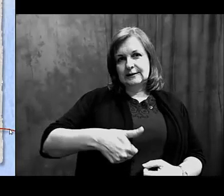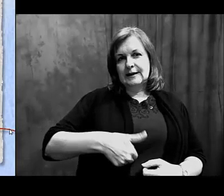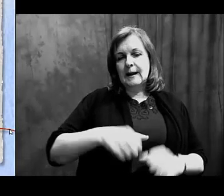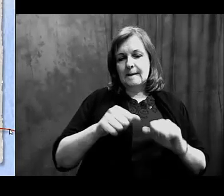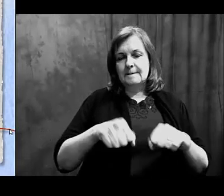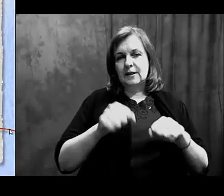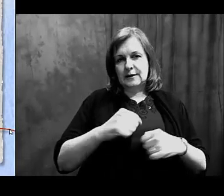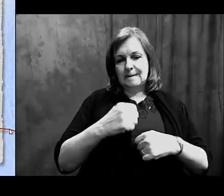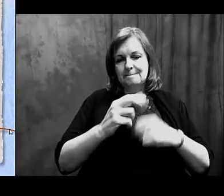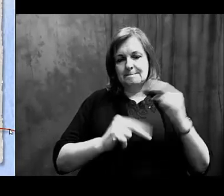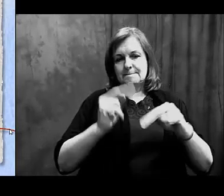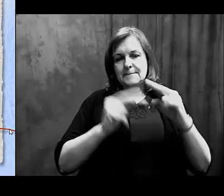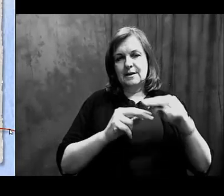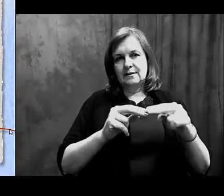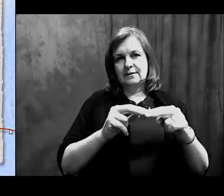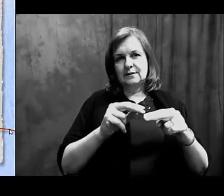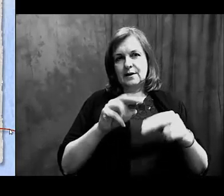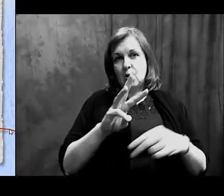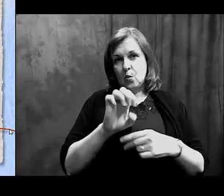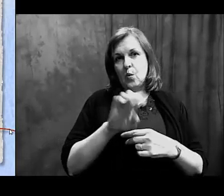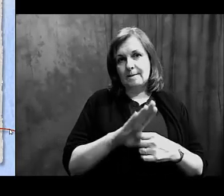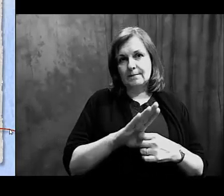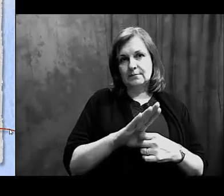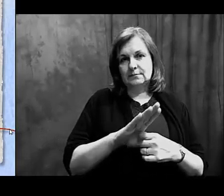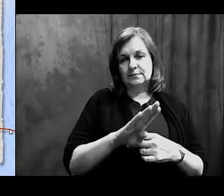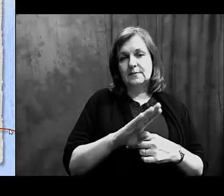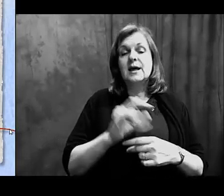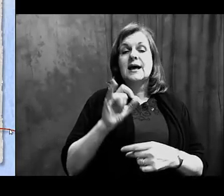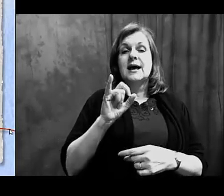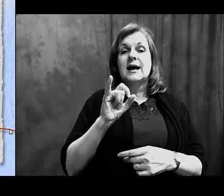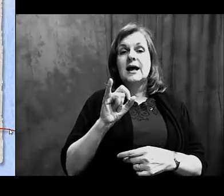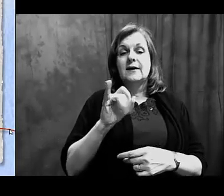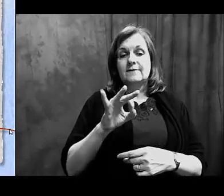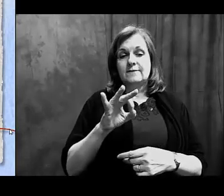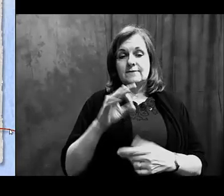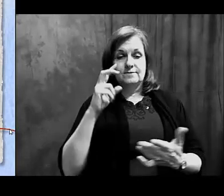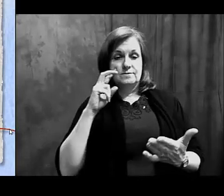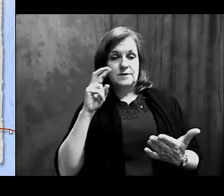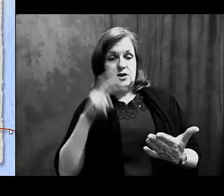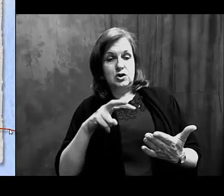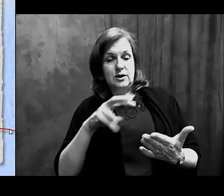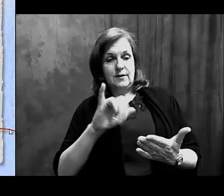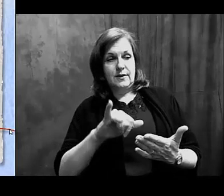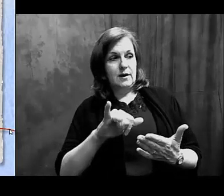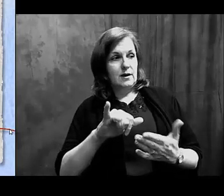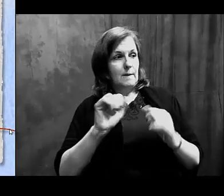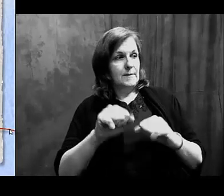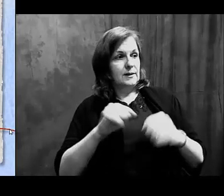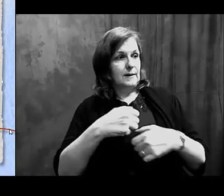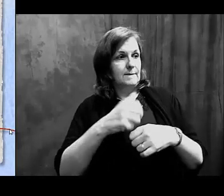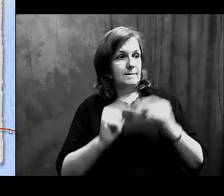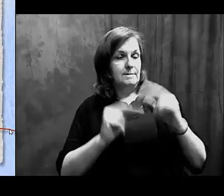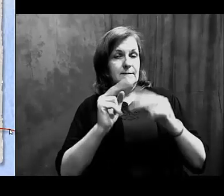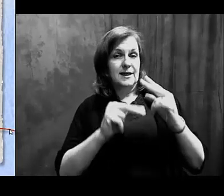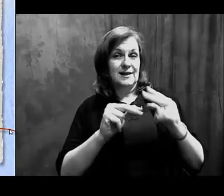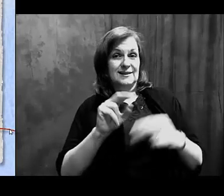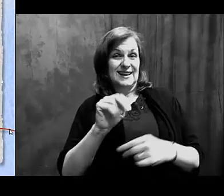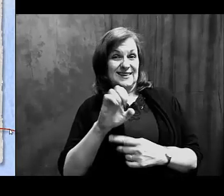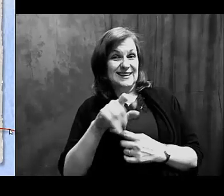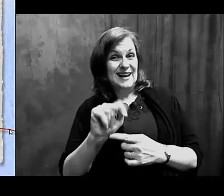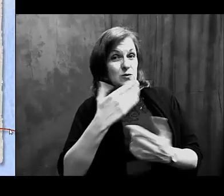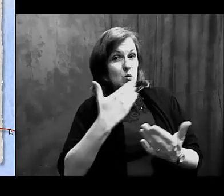the innate ability to build a nest. Okay? Now, if we look at their ability to build that nest